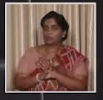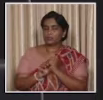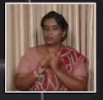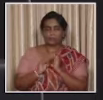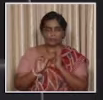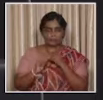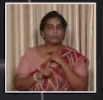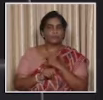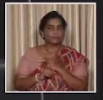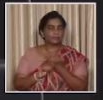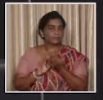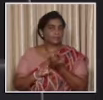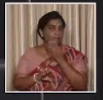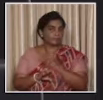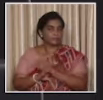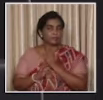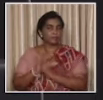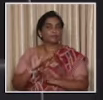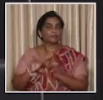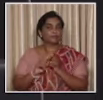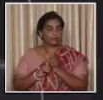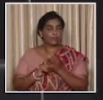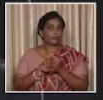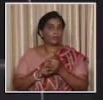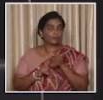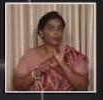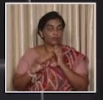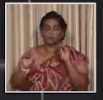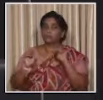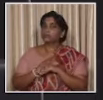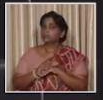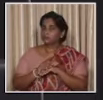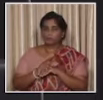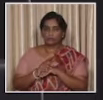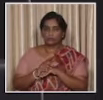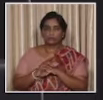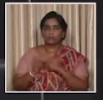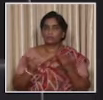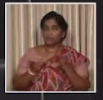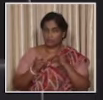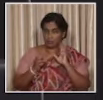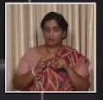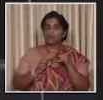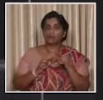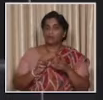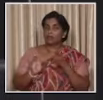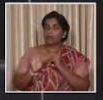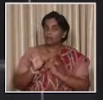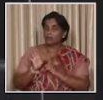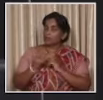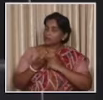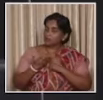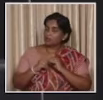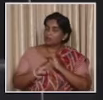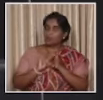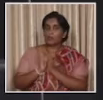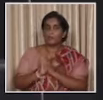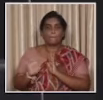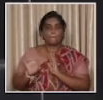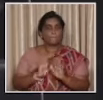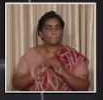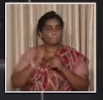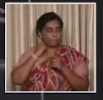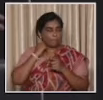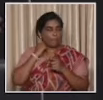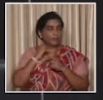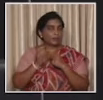chairman. This is his position. Because everything is being controlled by other political